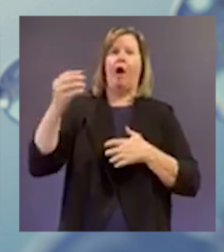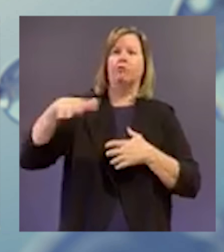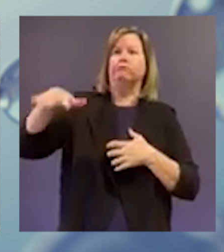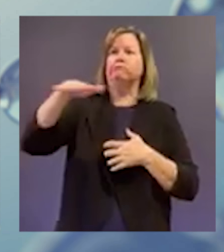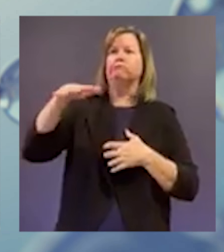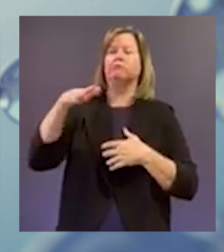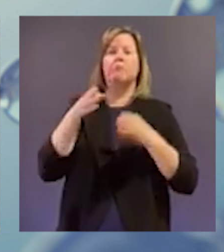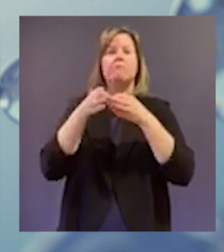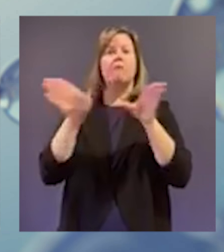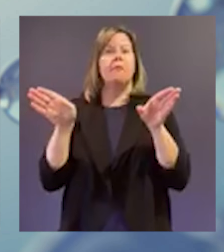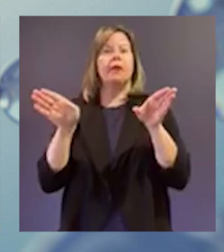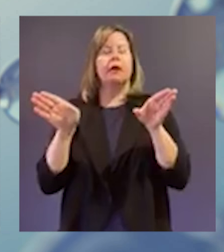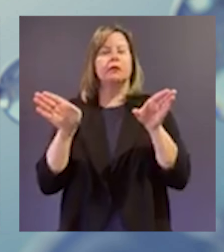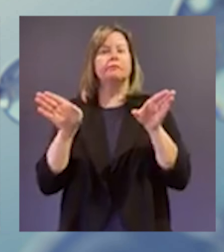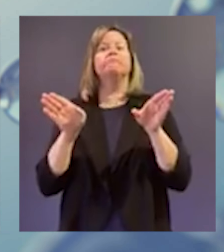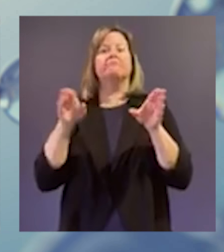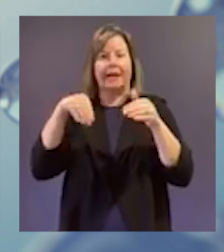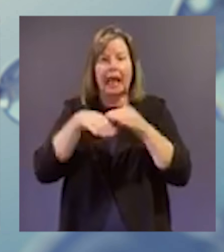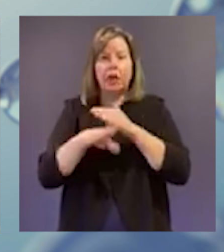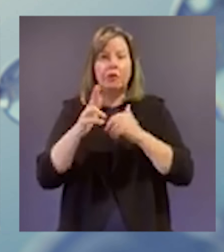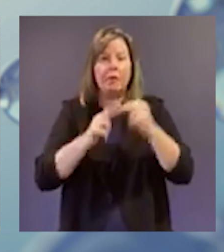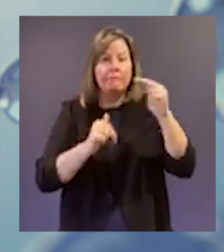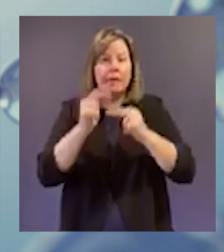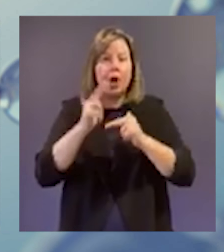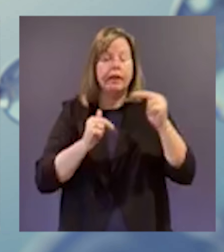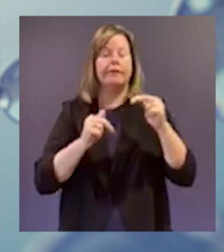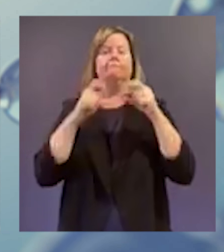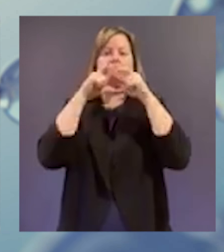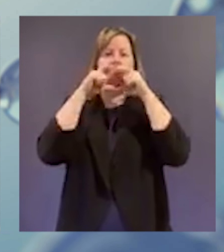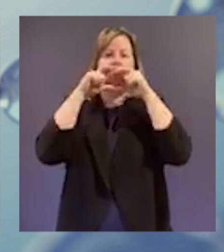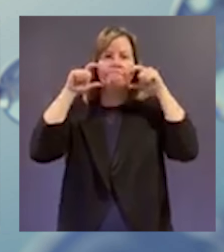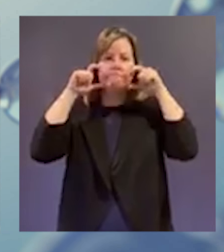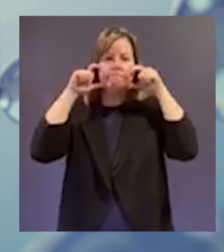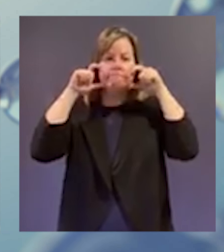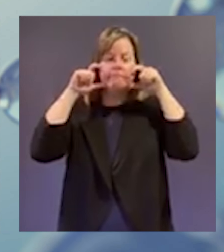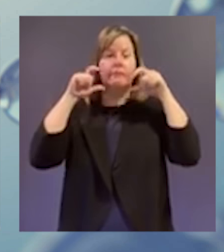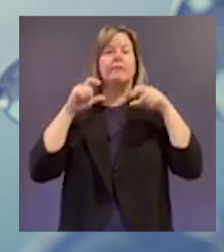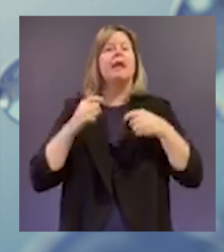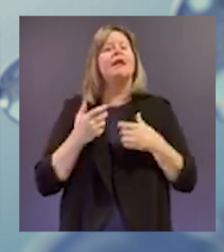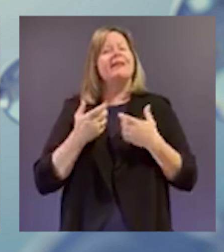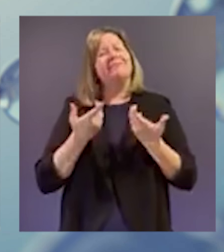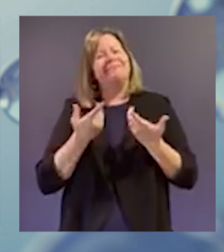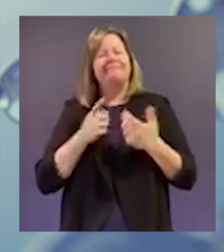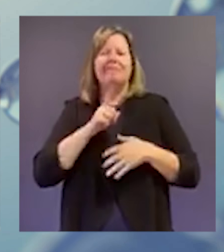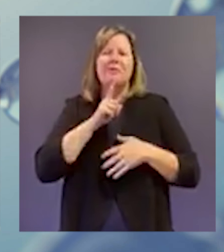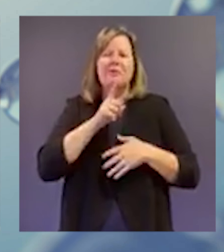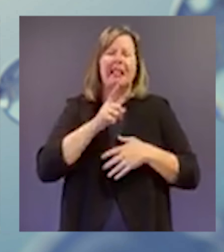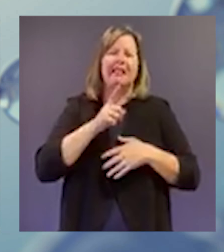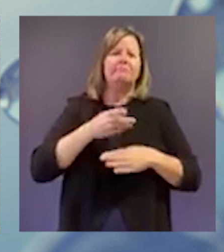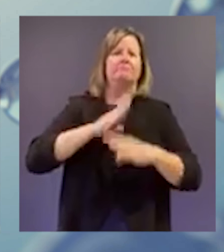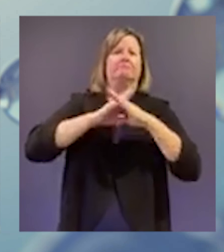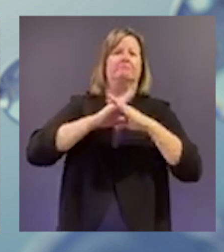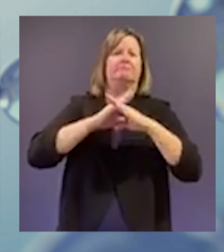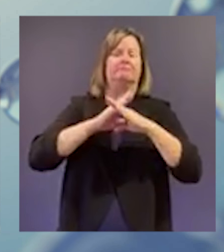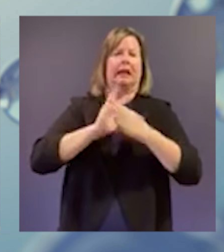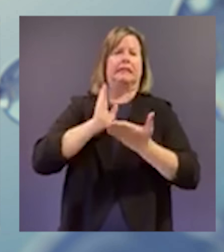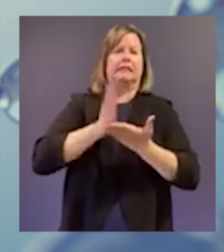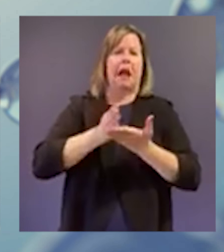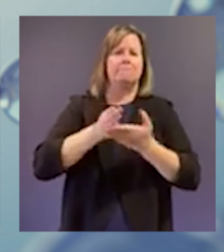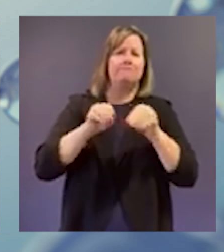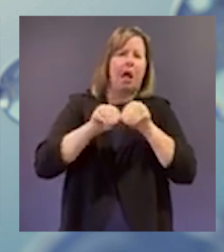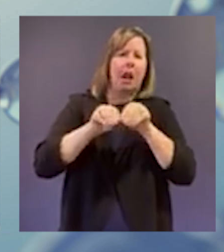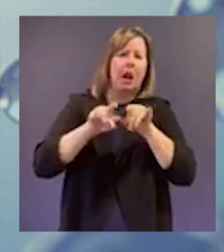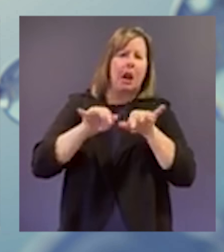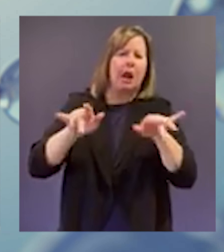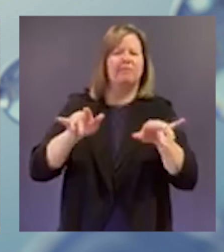into buildings in public. And it doesn't cost anything. Now, we don't really know how effective wearing masks are in